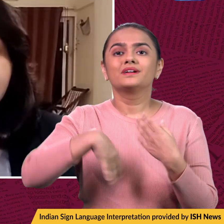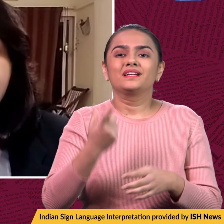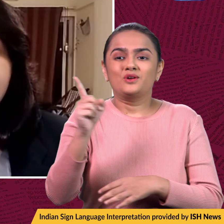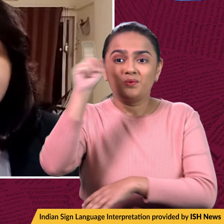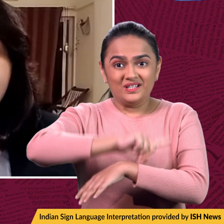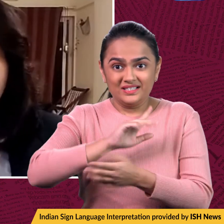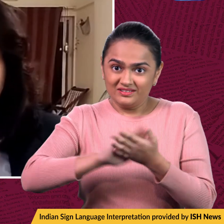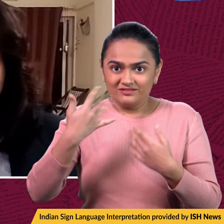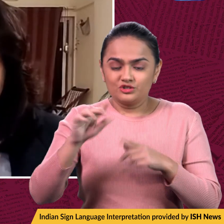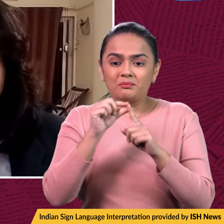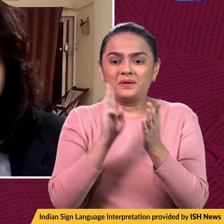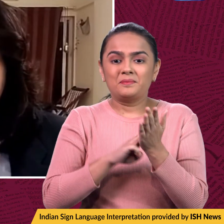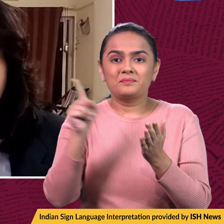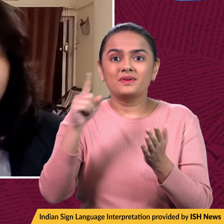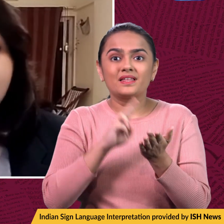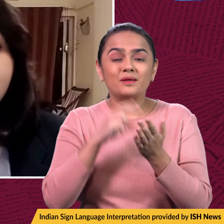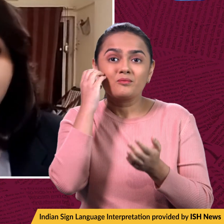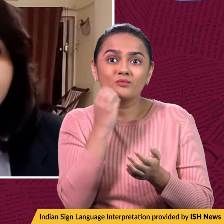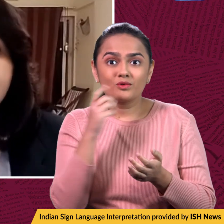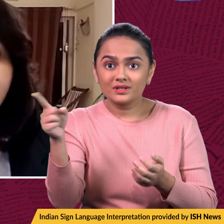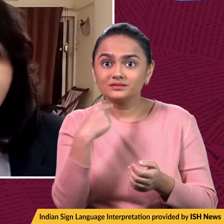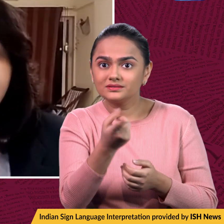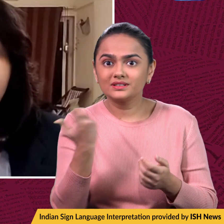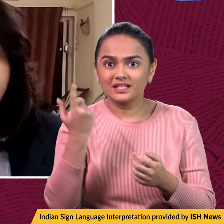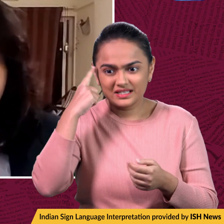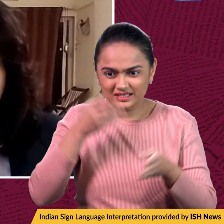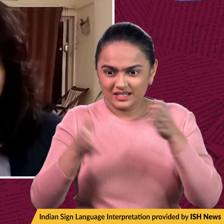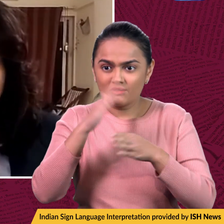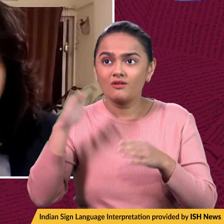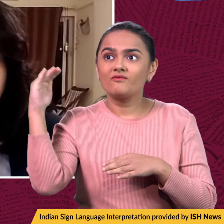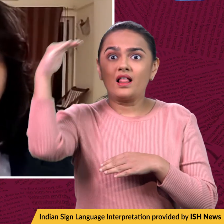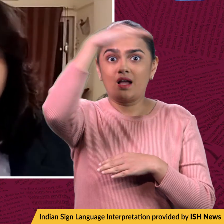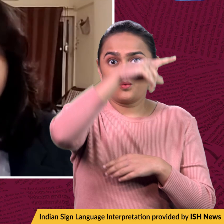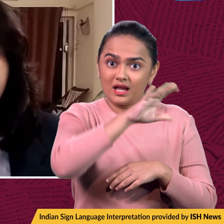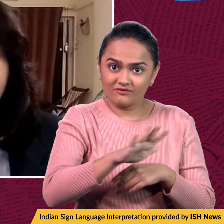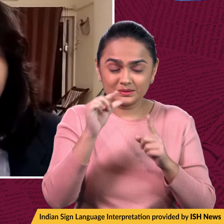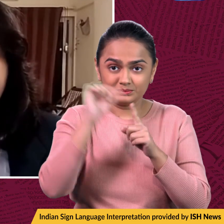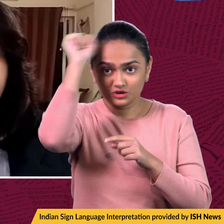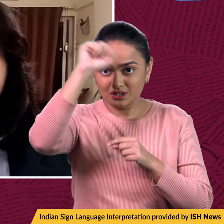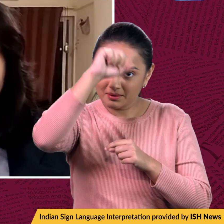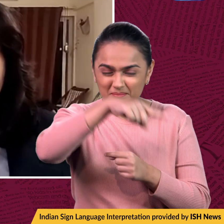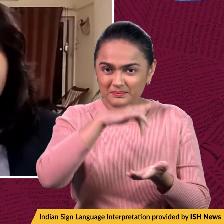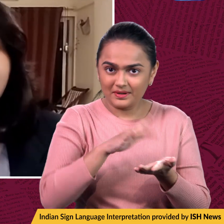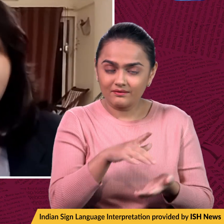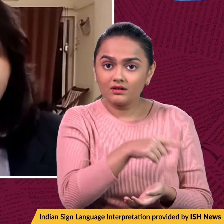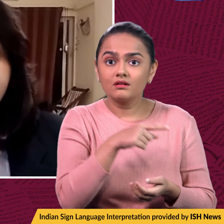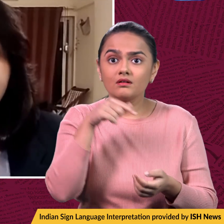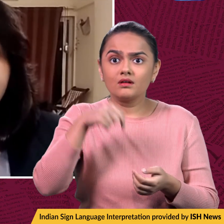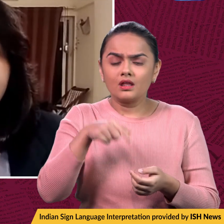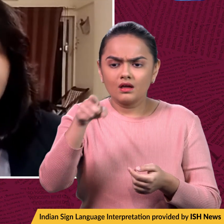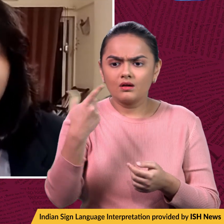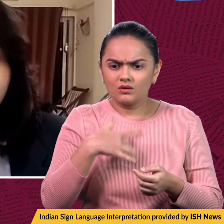day after Prime Minister Narendra Modi's cavalcade was stranded on a flyover in Punjab, the Ministry of Home Affairs has